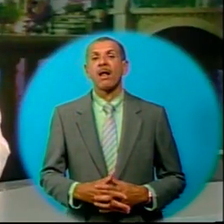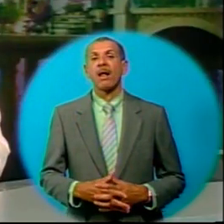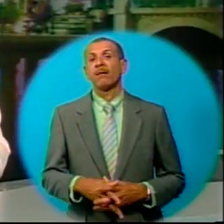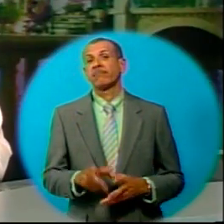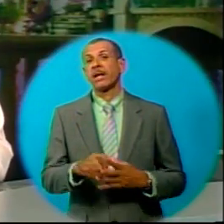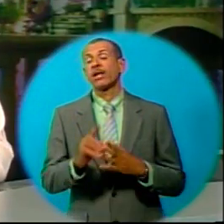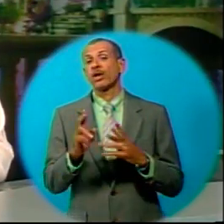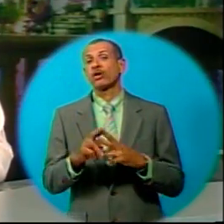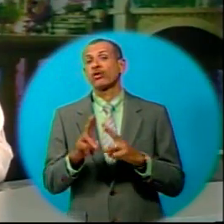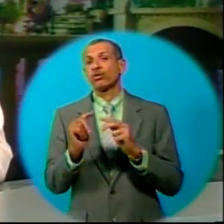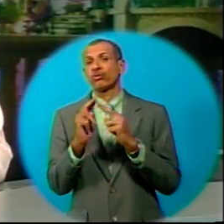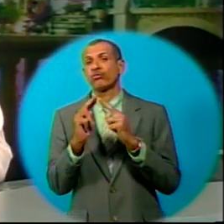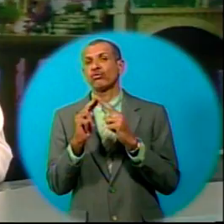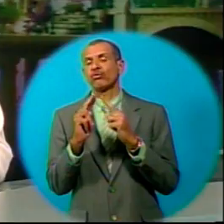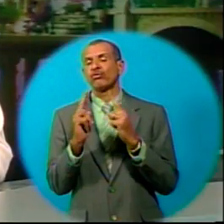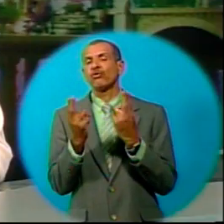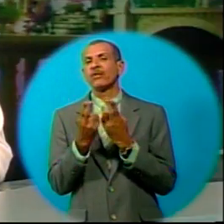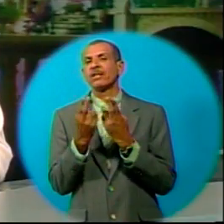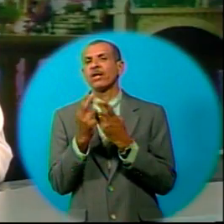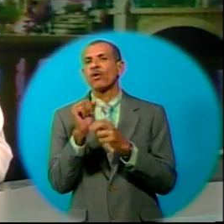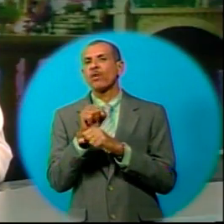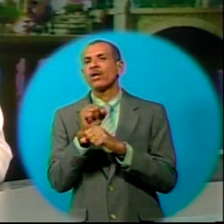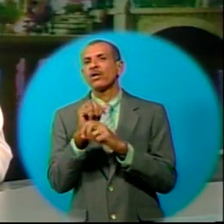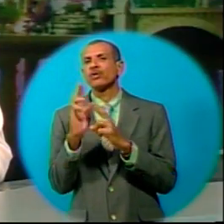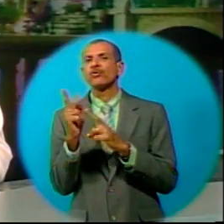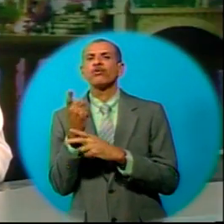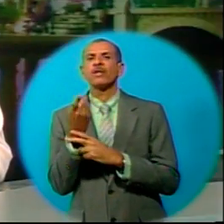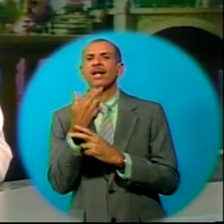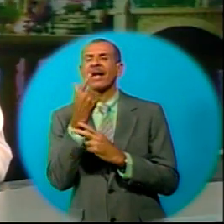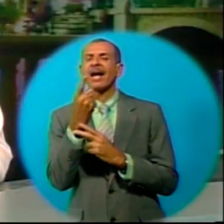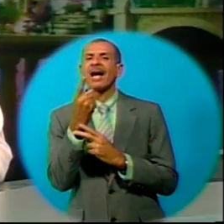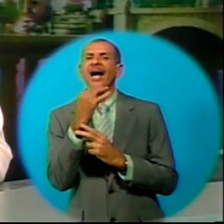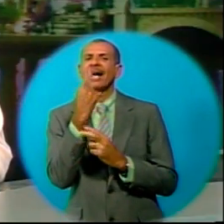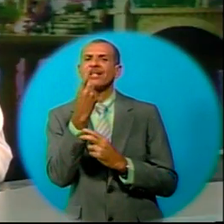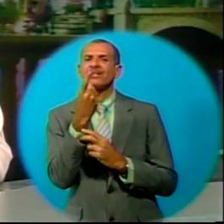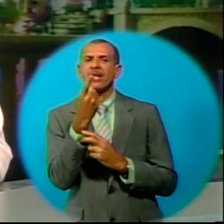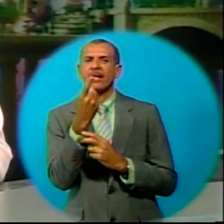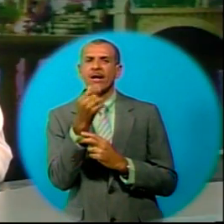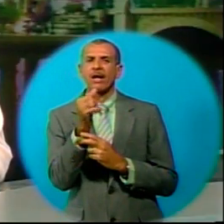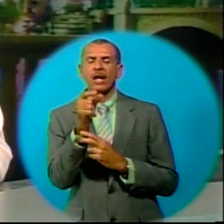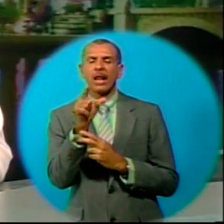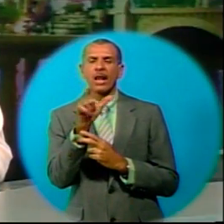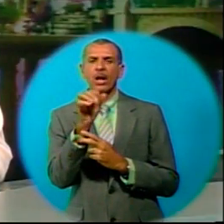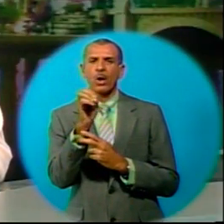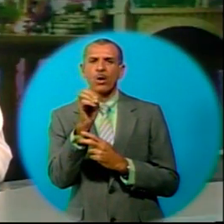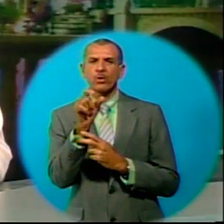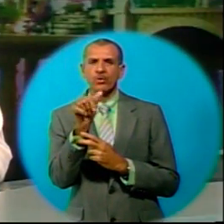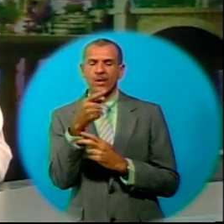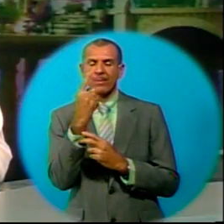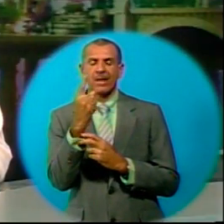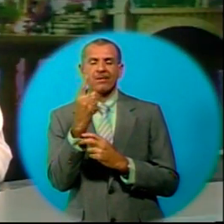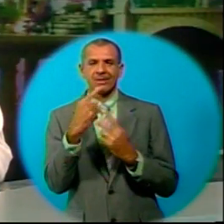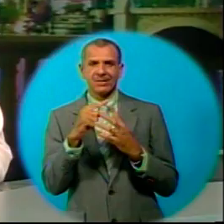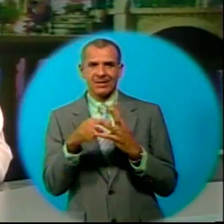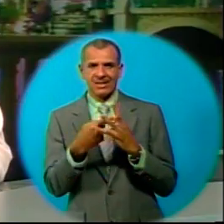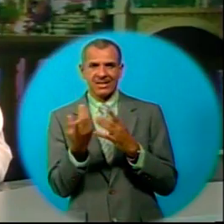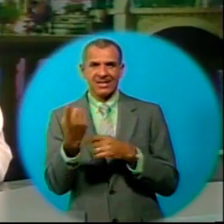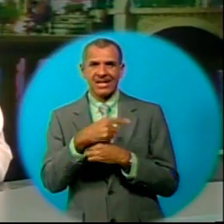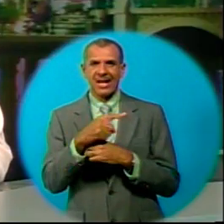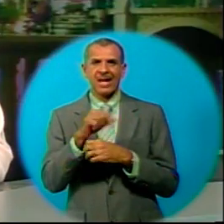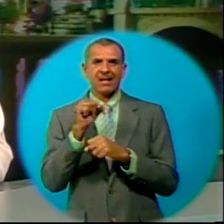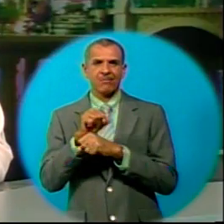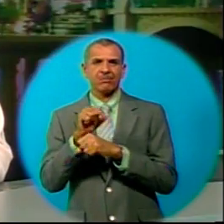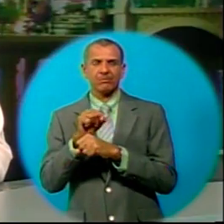case of Unity Workers' Union on behalf of Leo Graham and the Rural Development Commission got underway today at the offices of the Labour